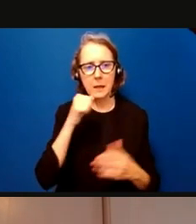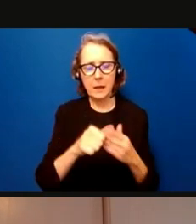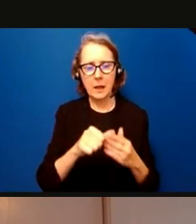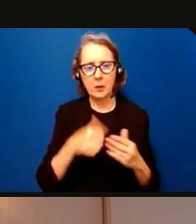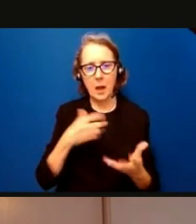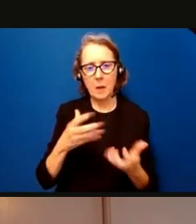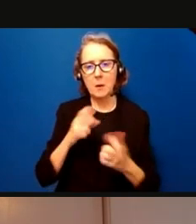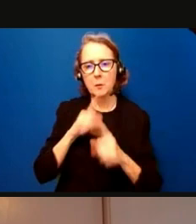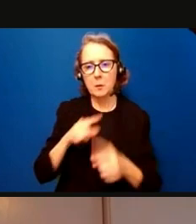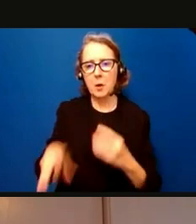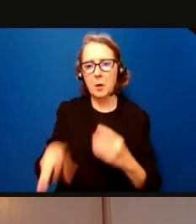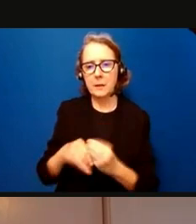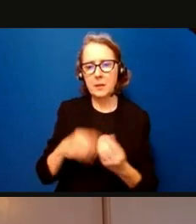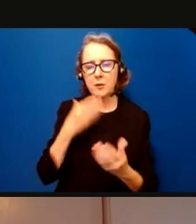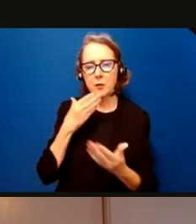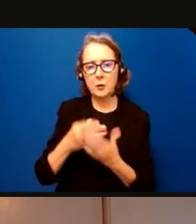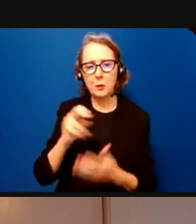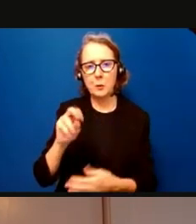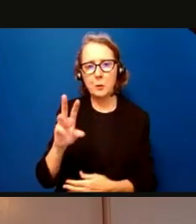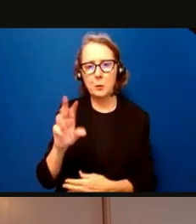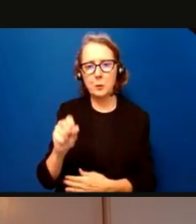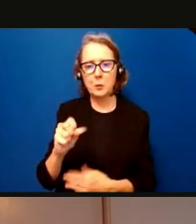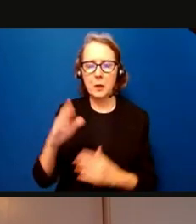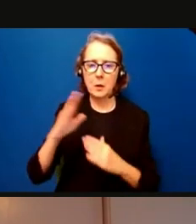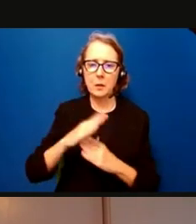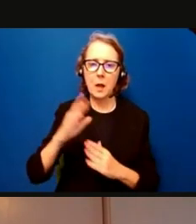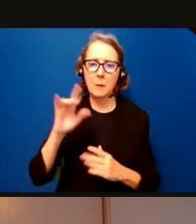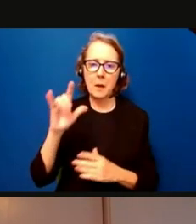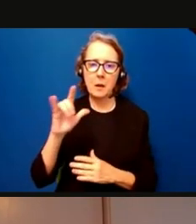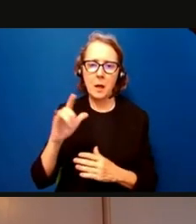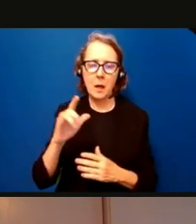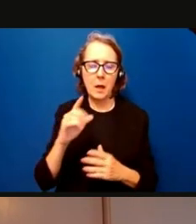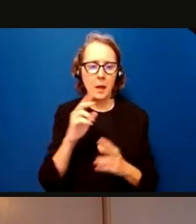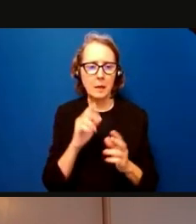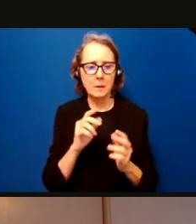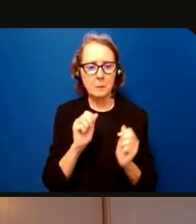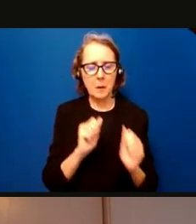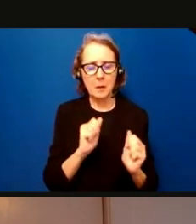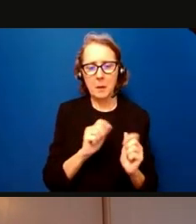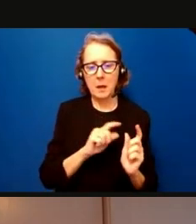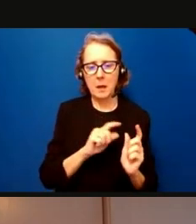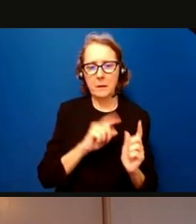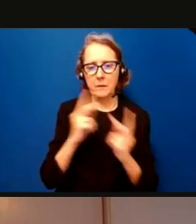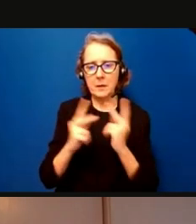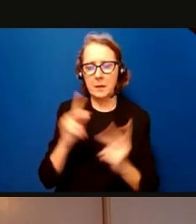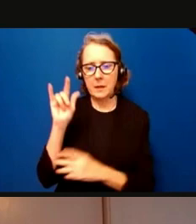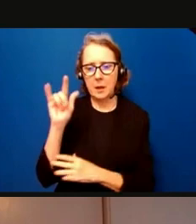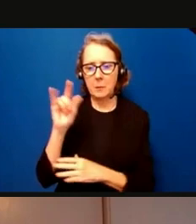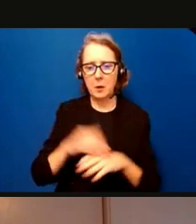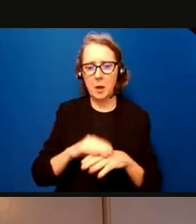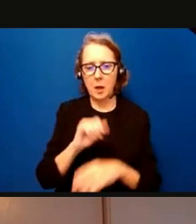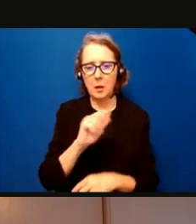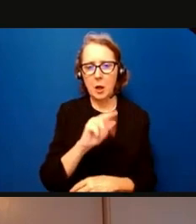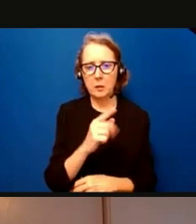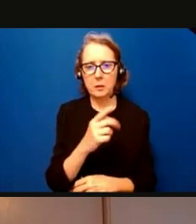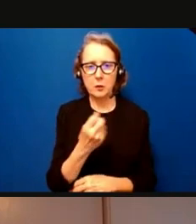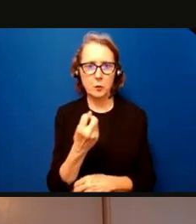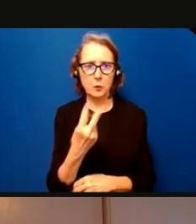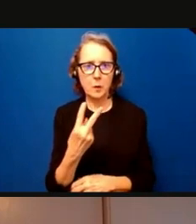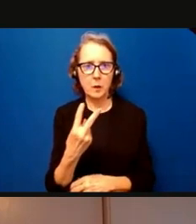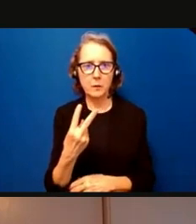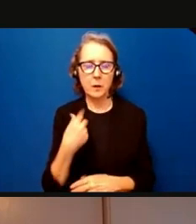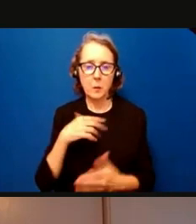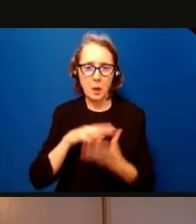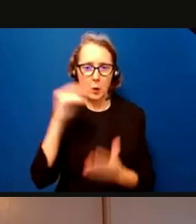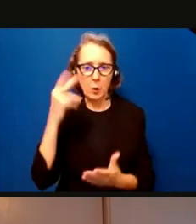news. Our number one airline prospect visited the airport on August 12th. We learned 3 things that day. The